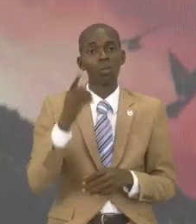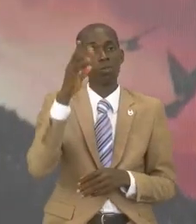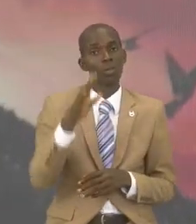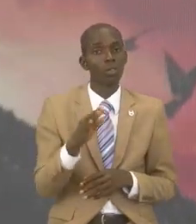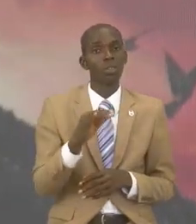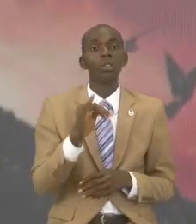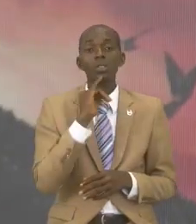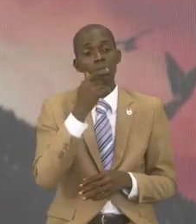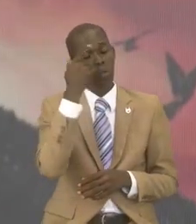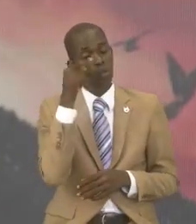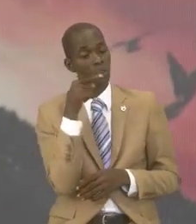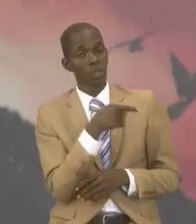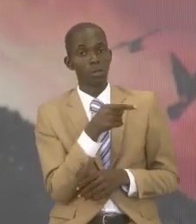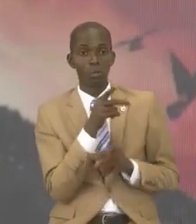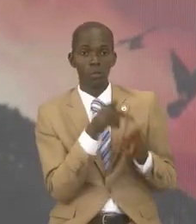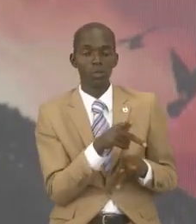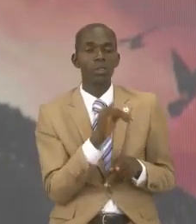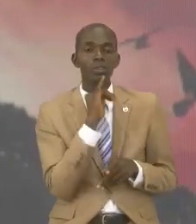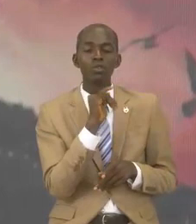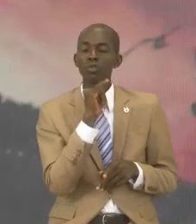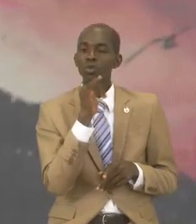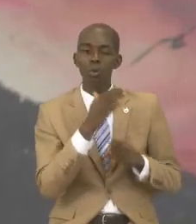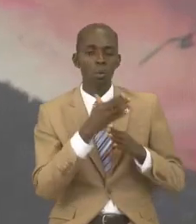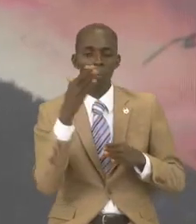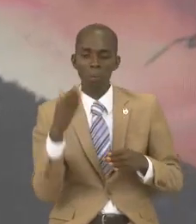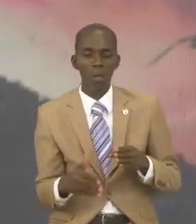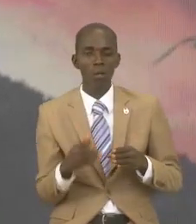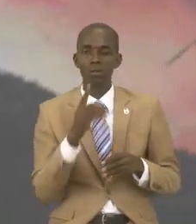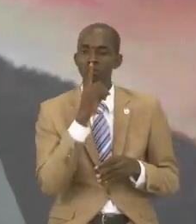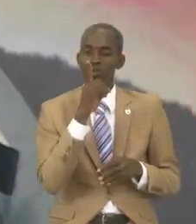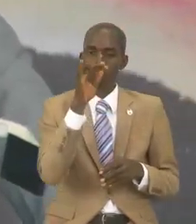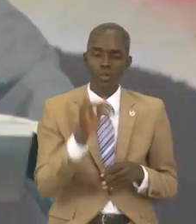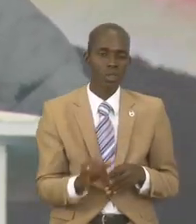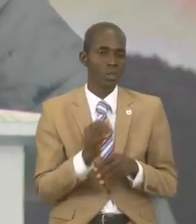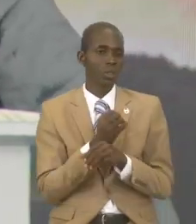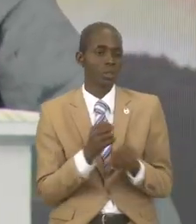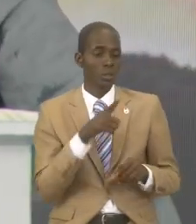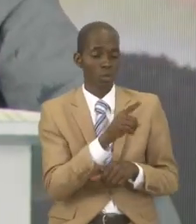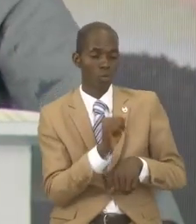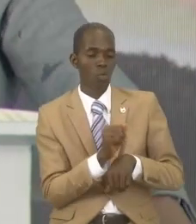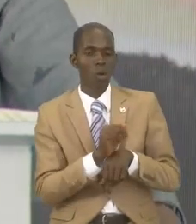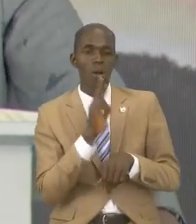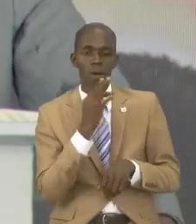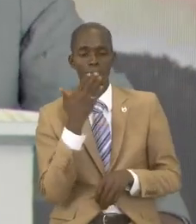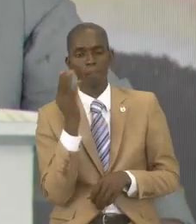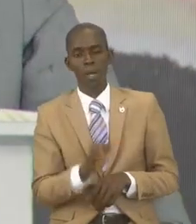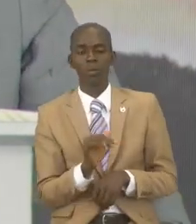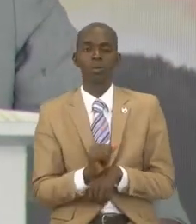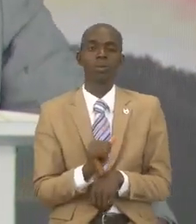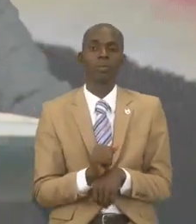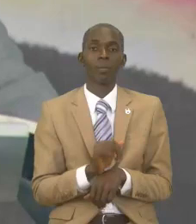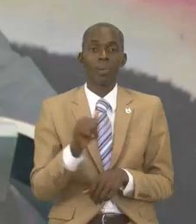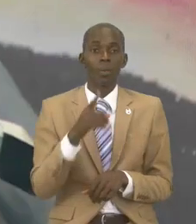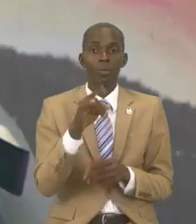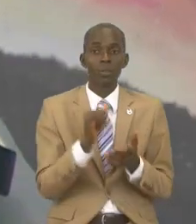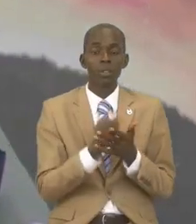is not converted really and truly, his deeds are evil. Anyone who is